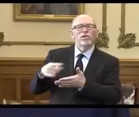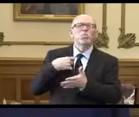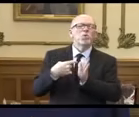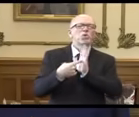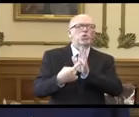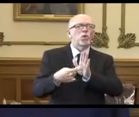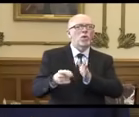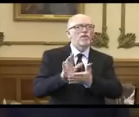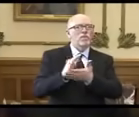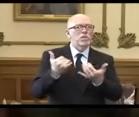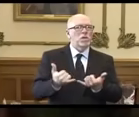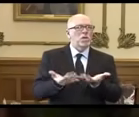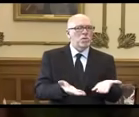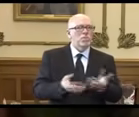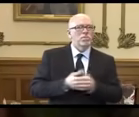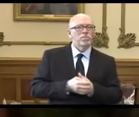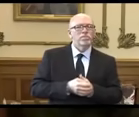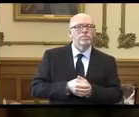this video if you would.